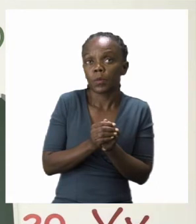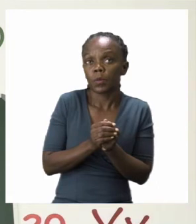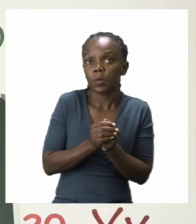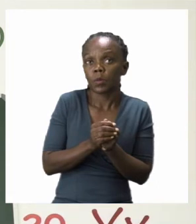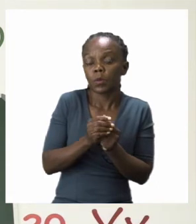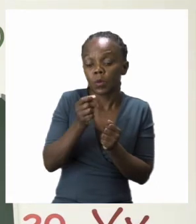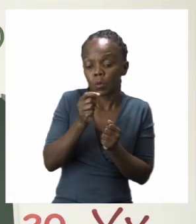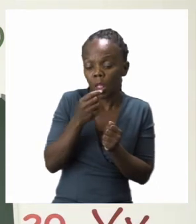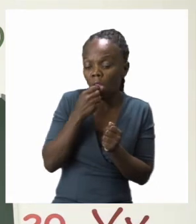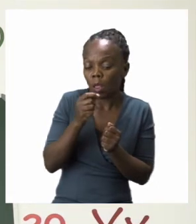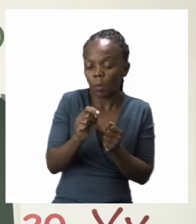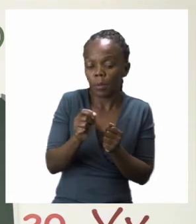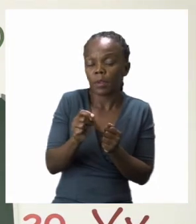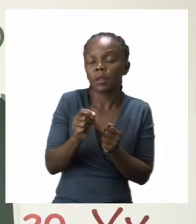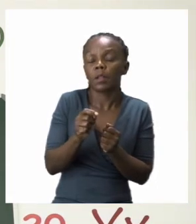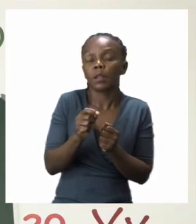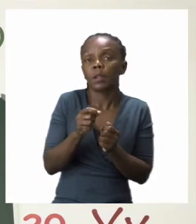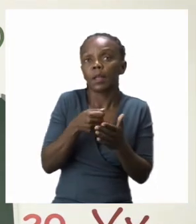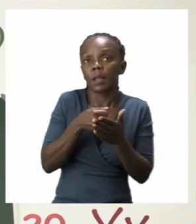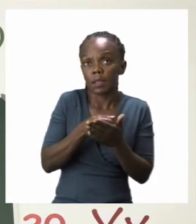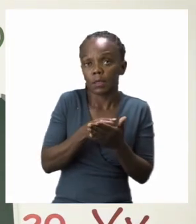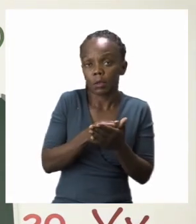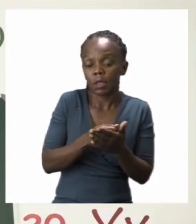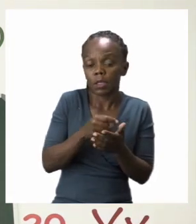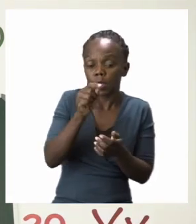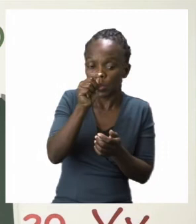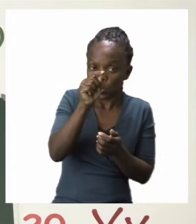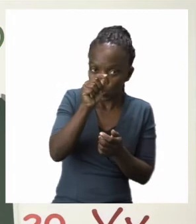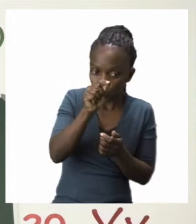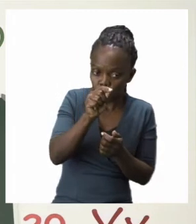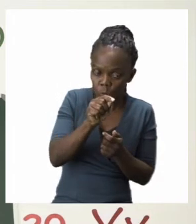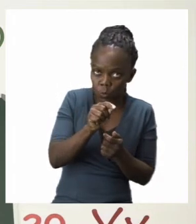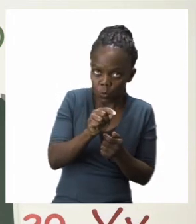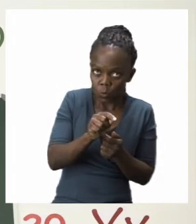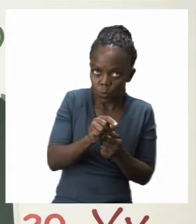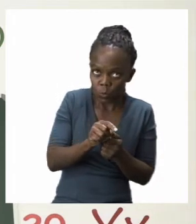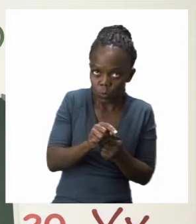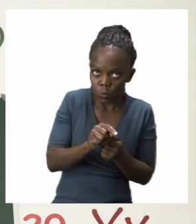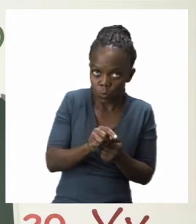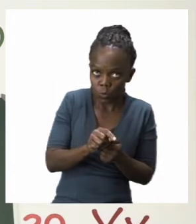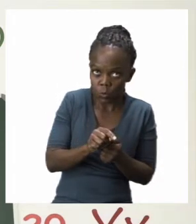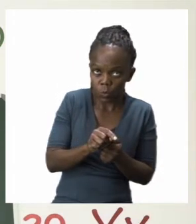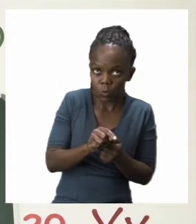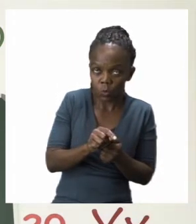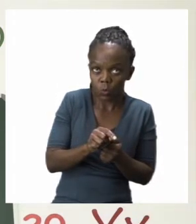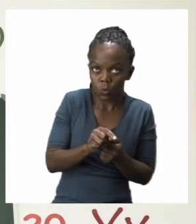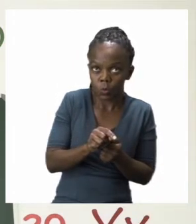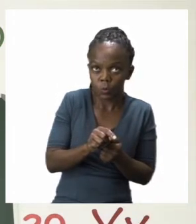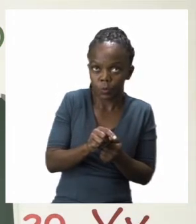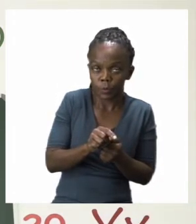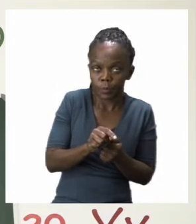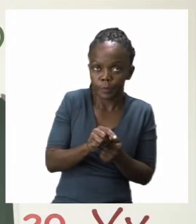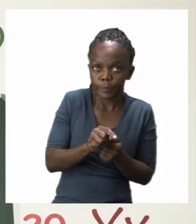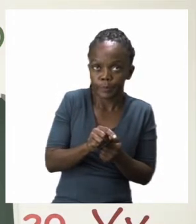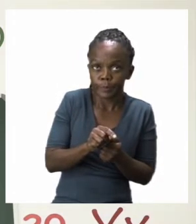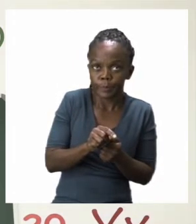P. Good. So now we're going to go down. And then